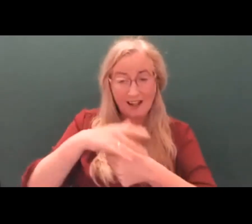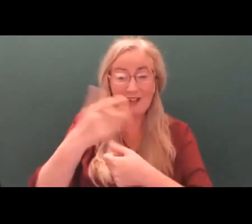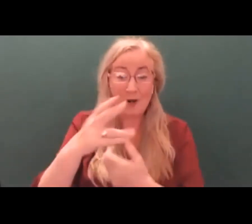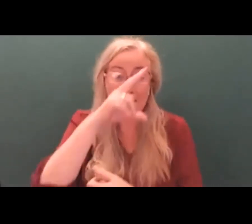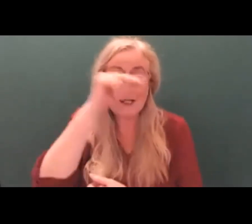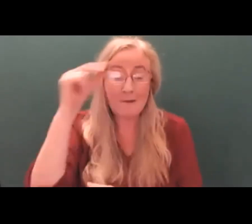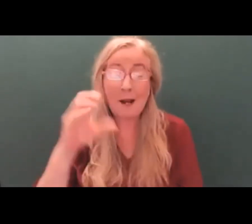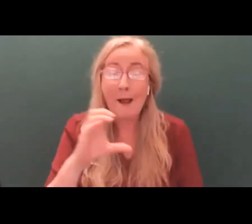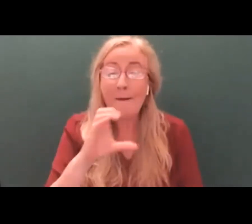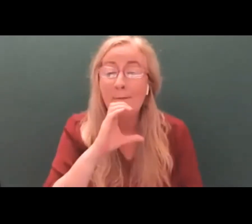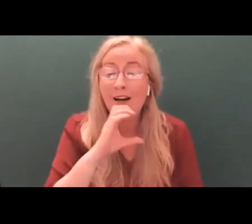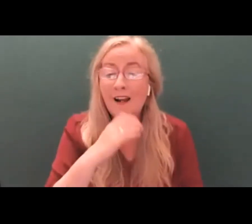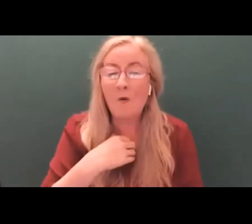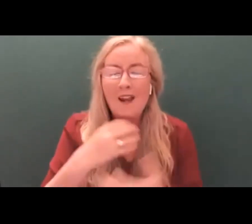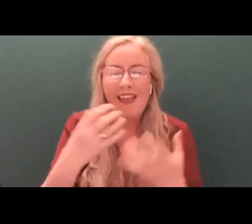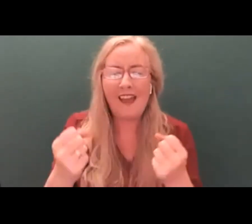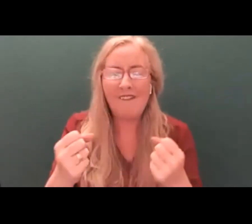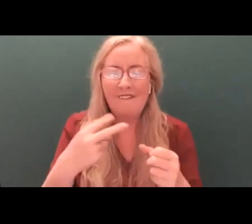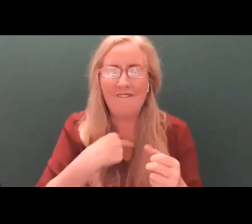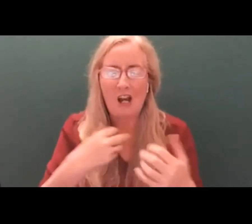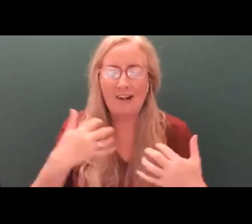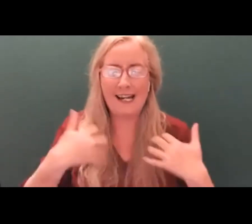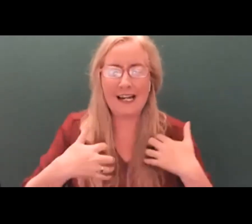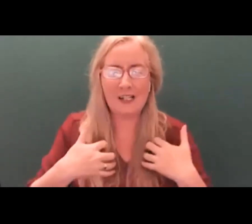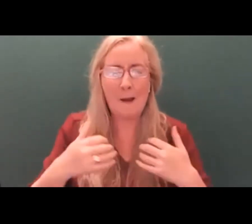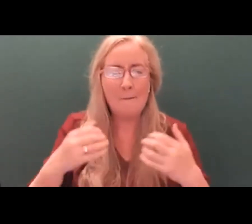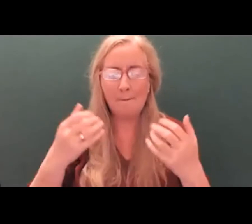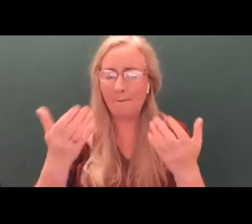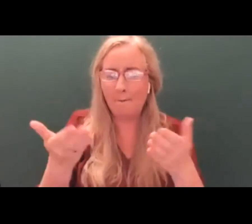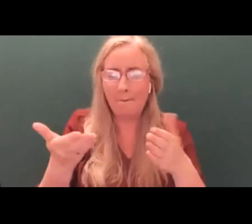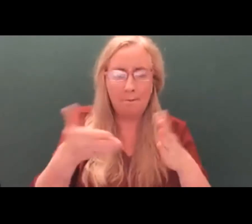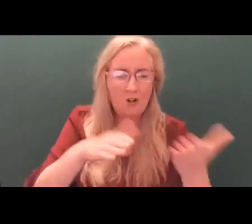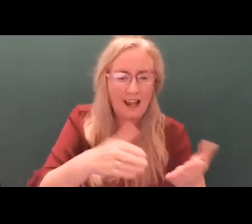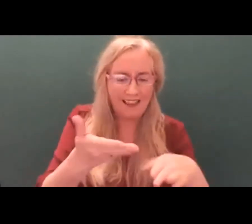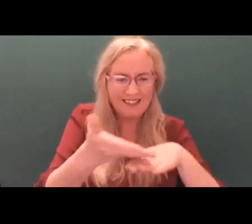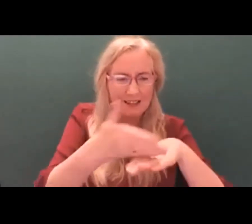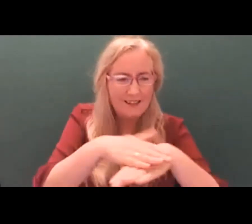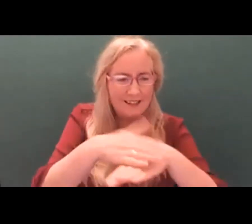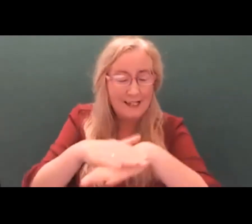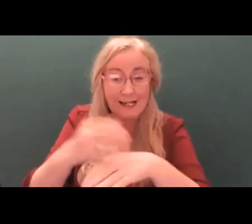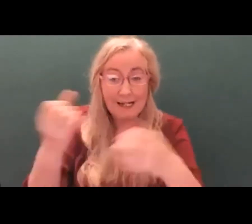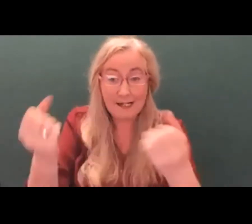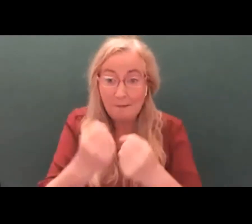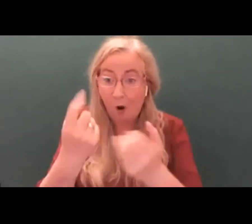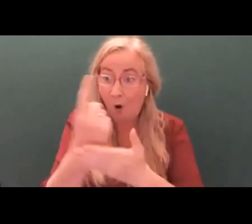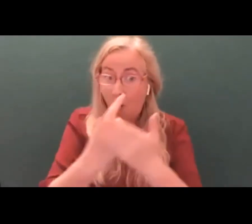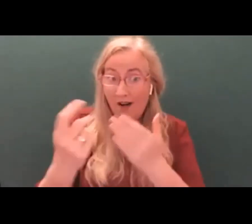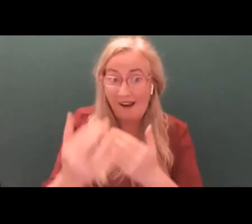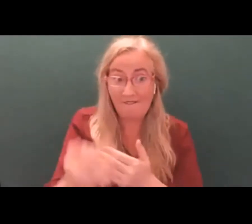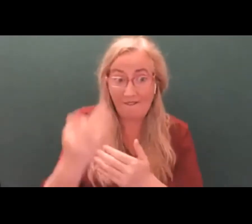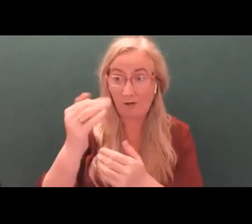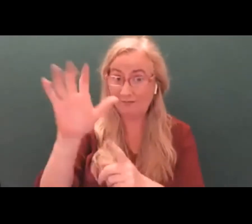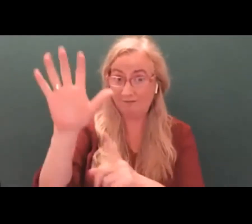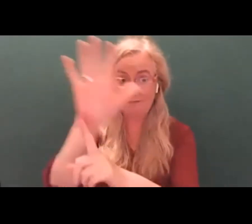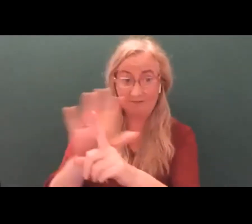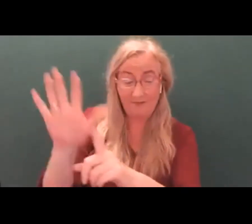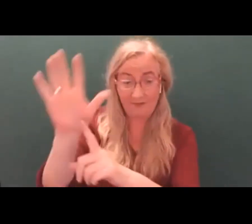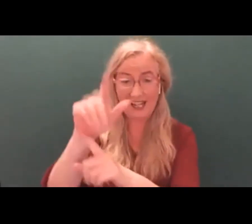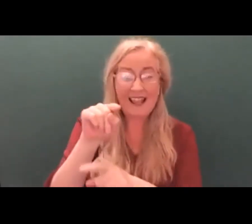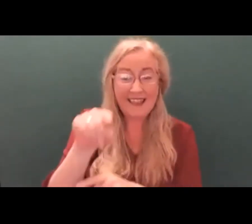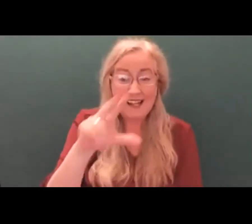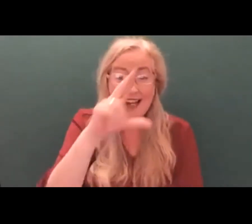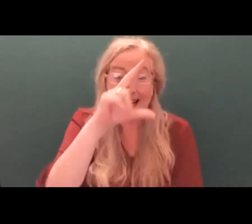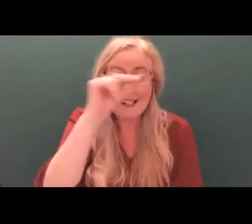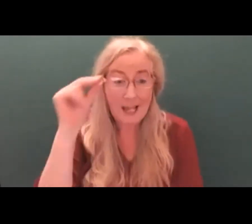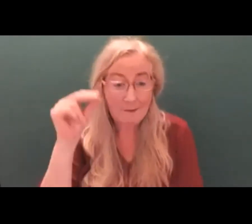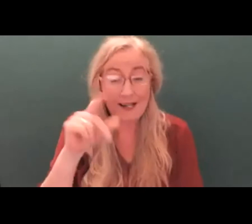we have a set of very interesting mortality symbols on our headstones that really are only found in South Ulster. So, for example, that would be very